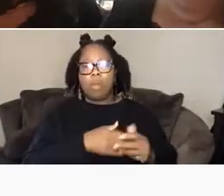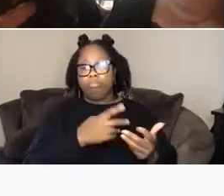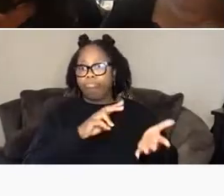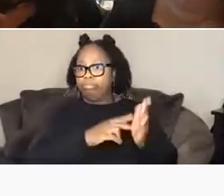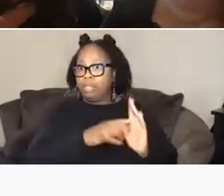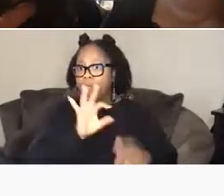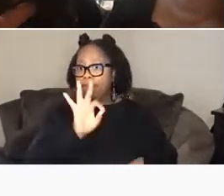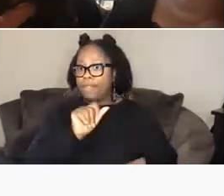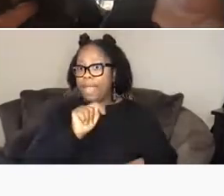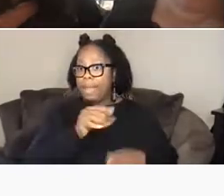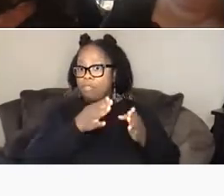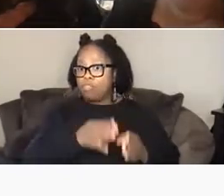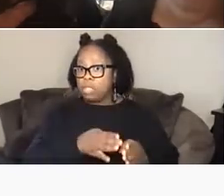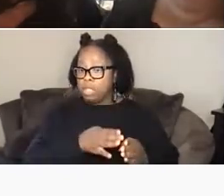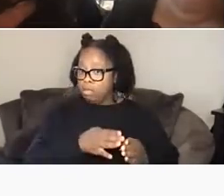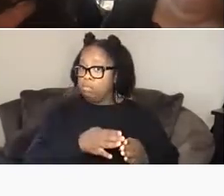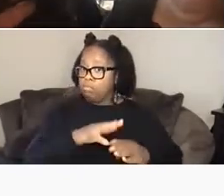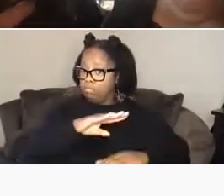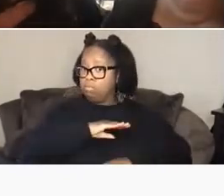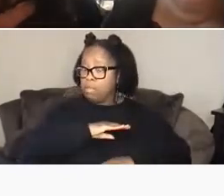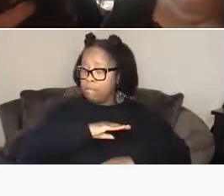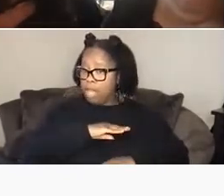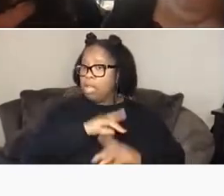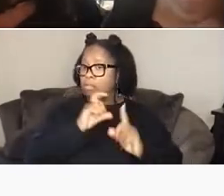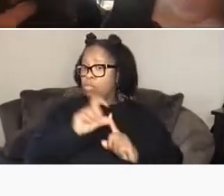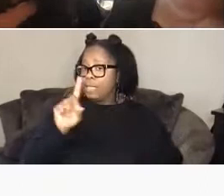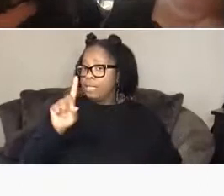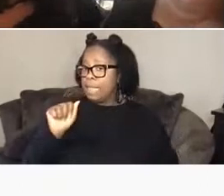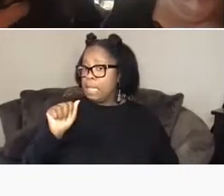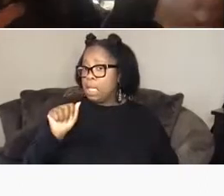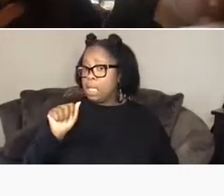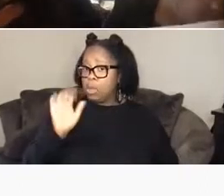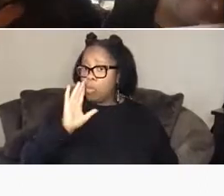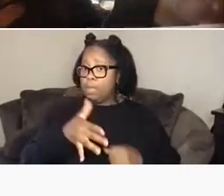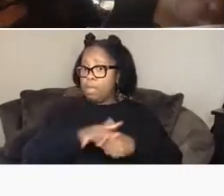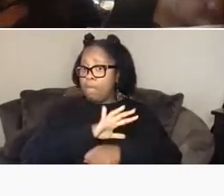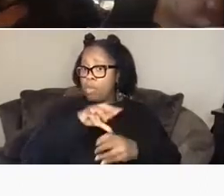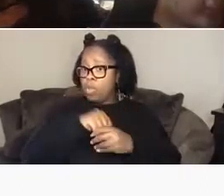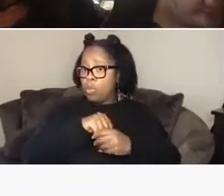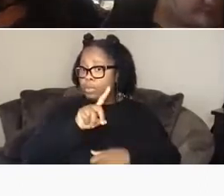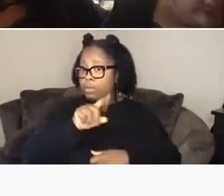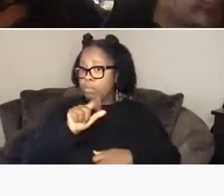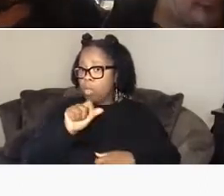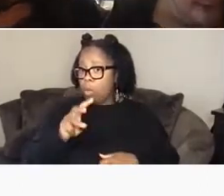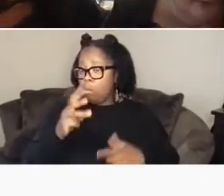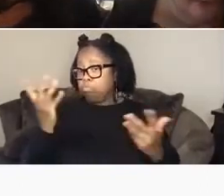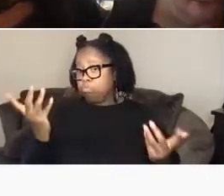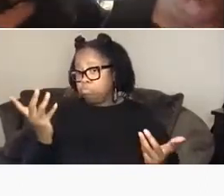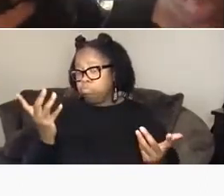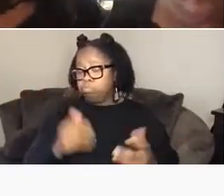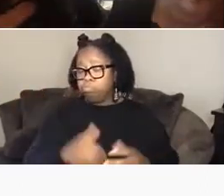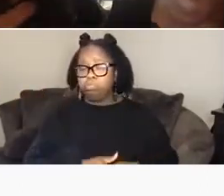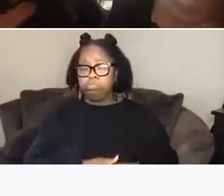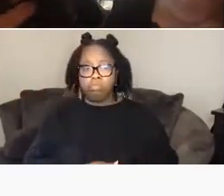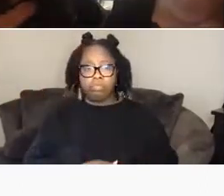meet the definition of disability such that they would be covered by a disability law. And this